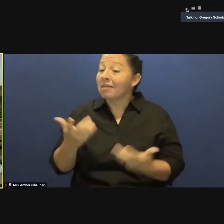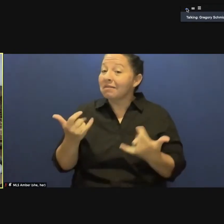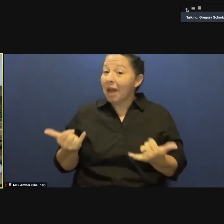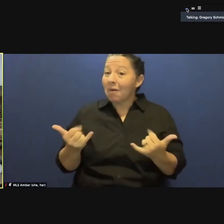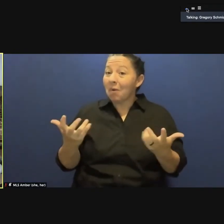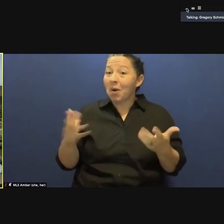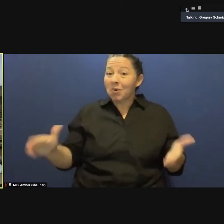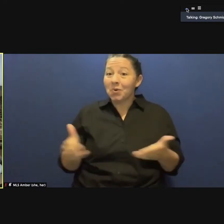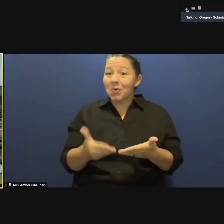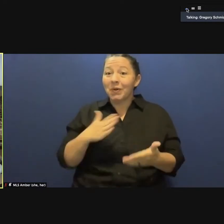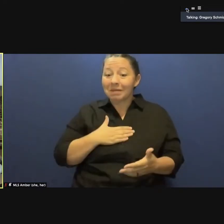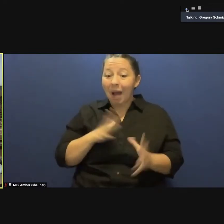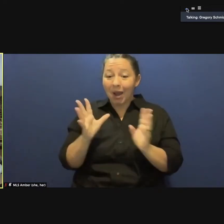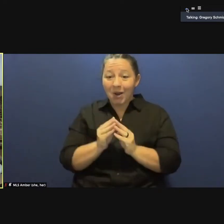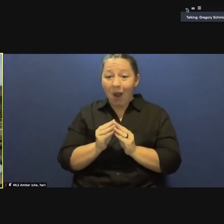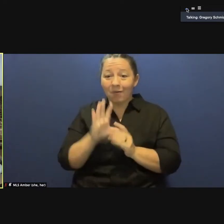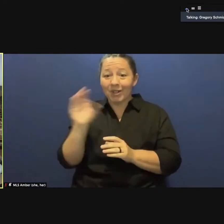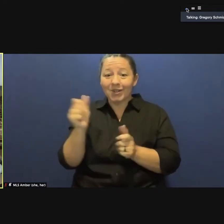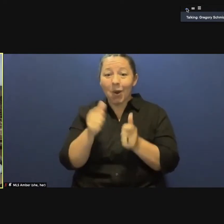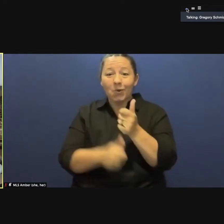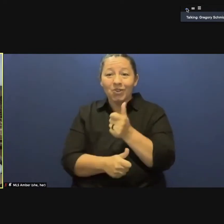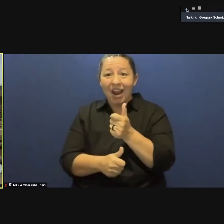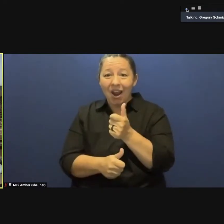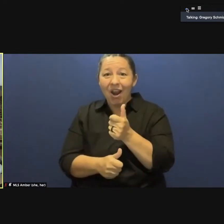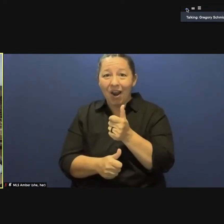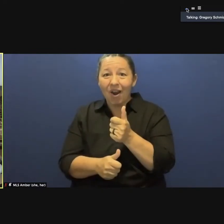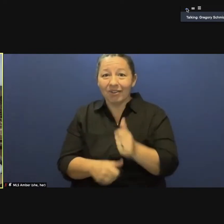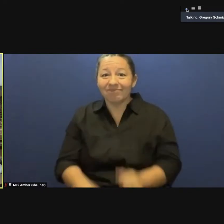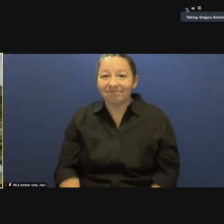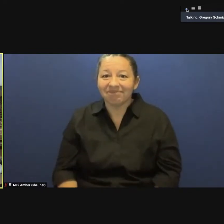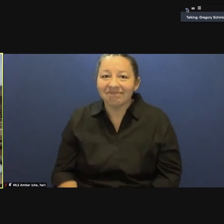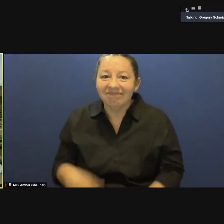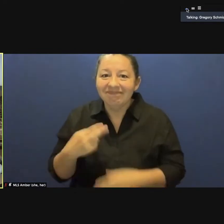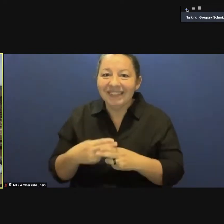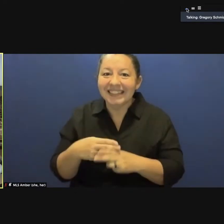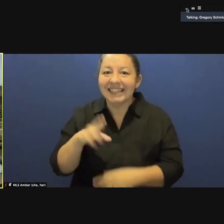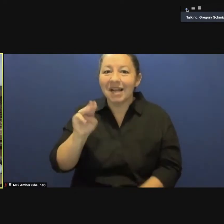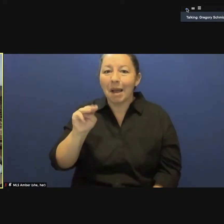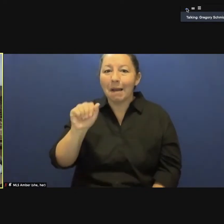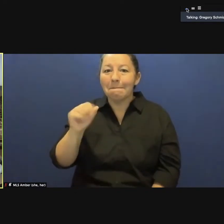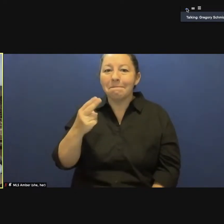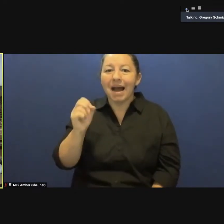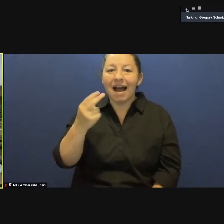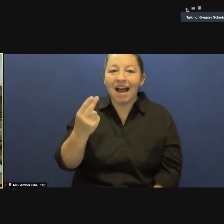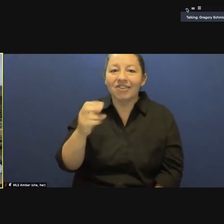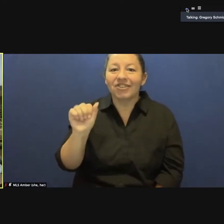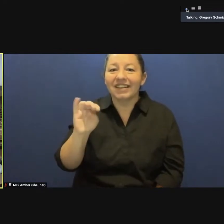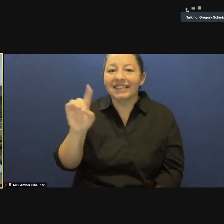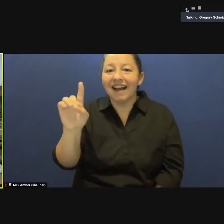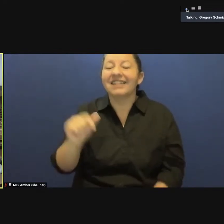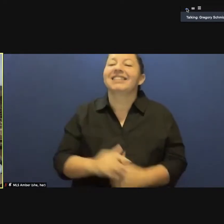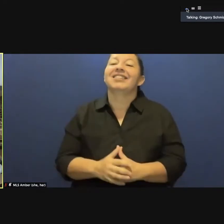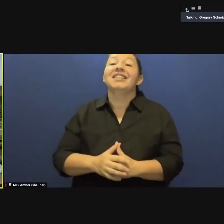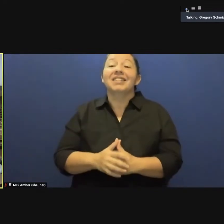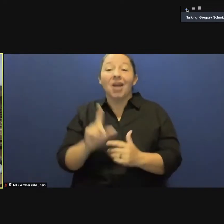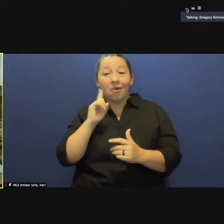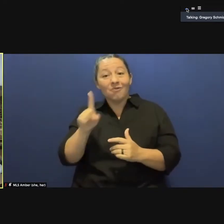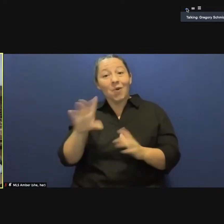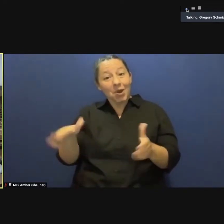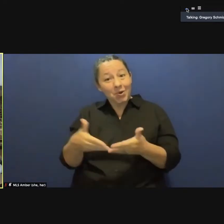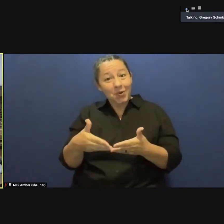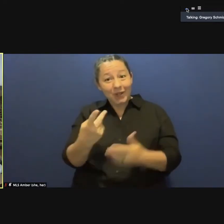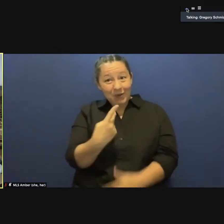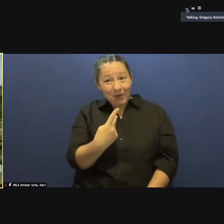my conference co-chair, Mahesh Anand. In manner of introduction, Mahesh and I first